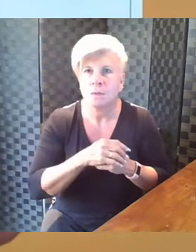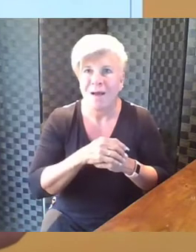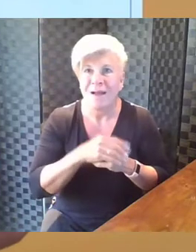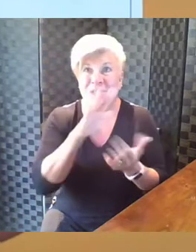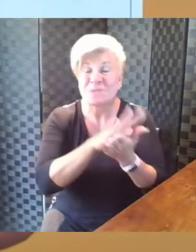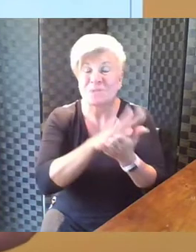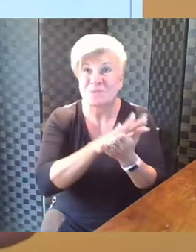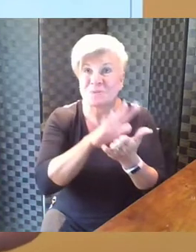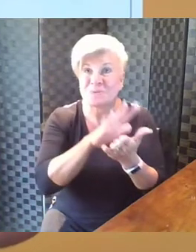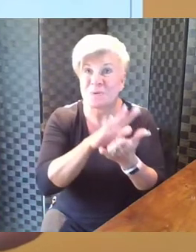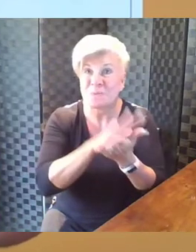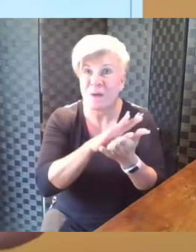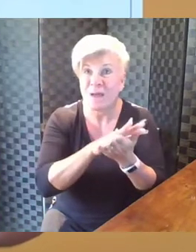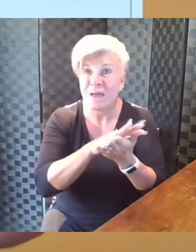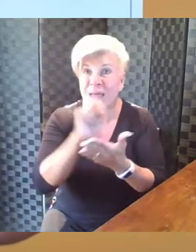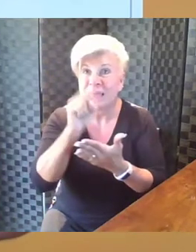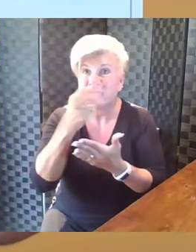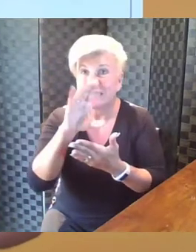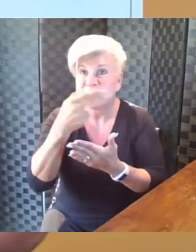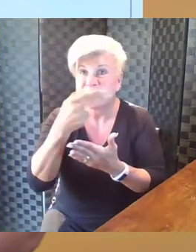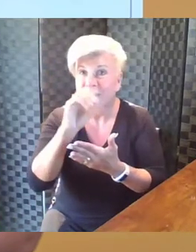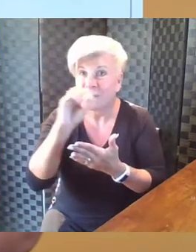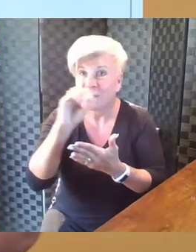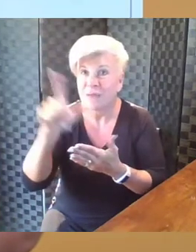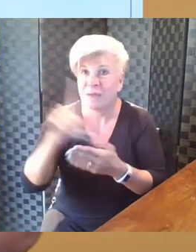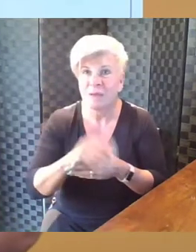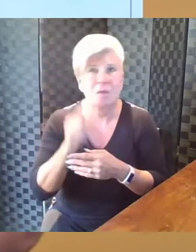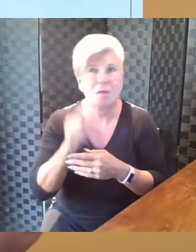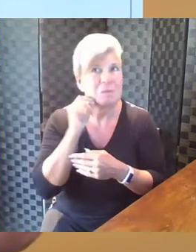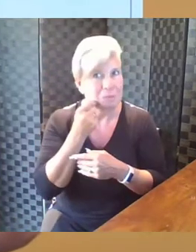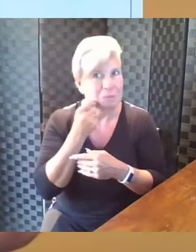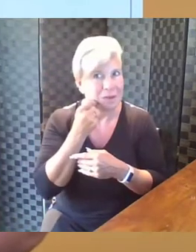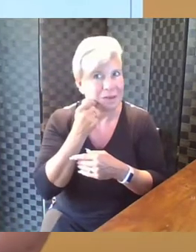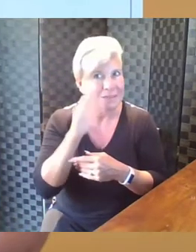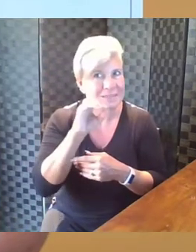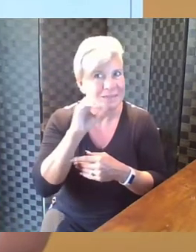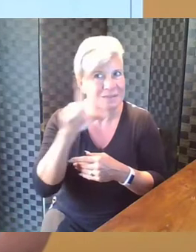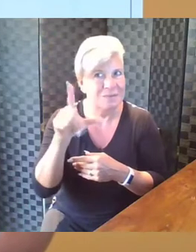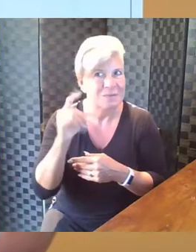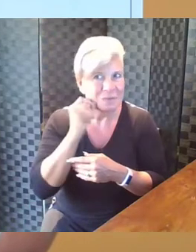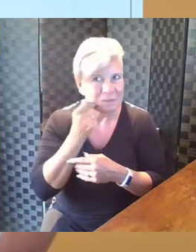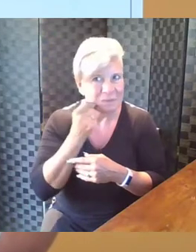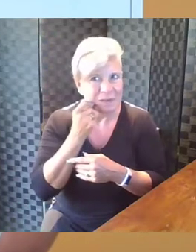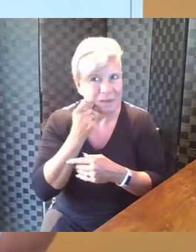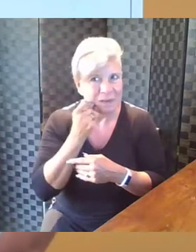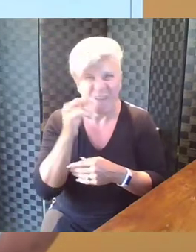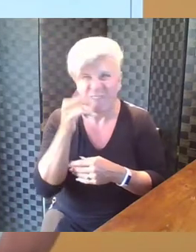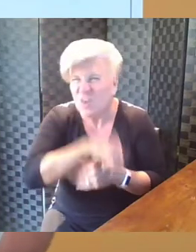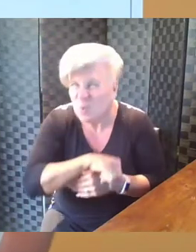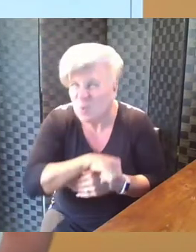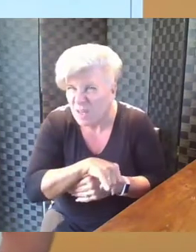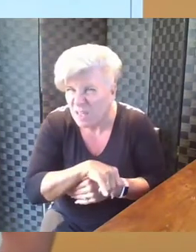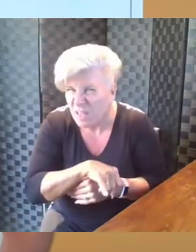can you think of? Bring. Oh, I don't want to give too many away. Let's move on to O-O-L. What does that